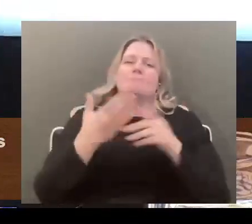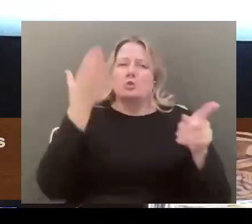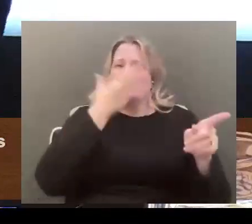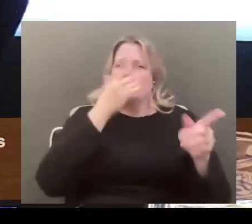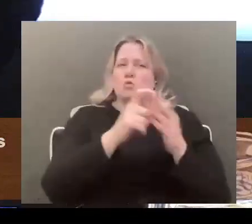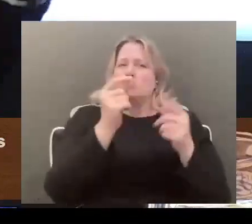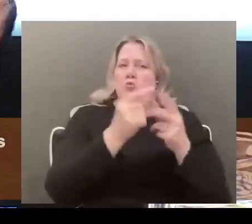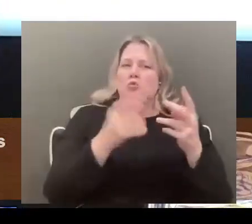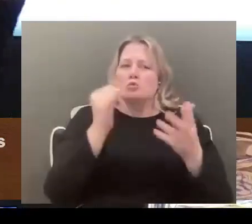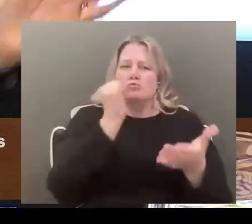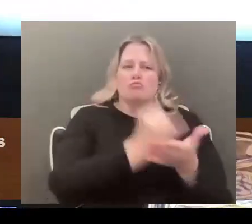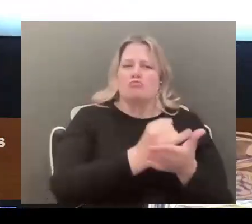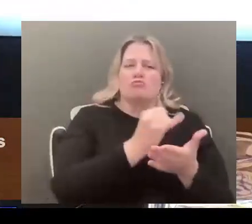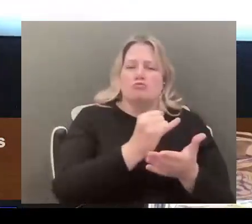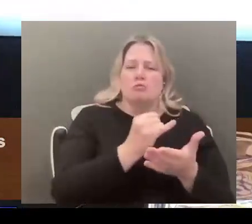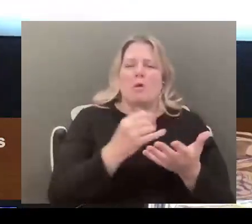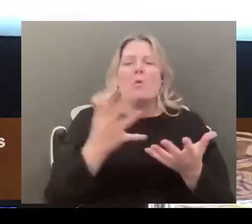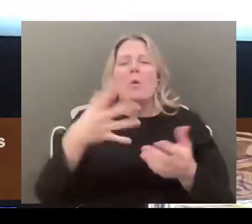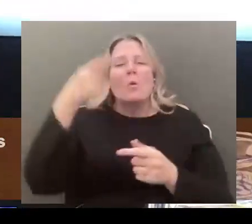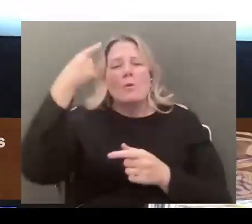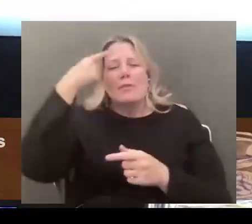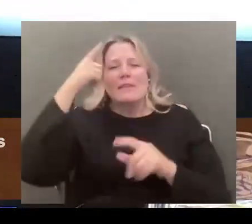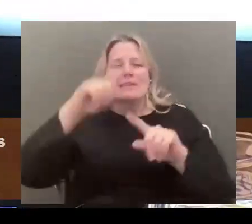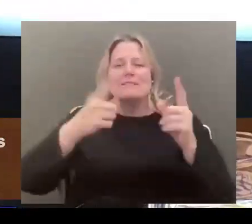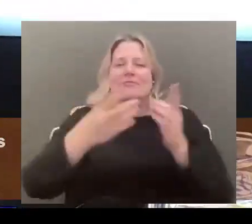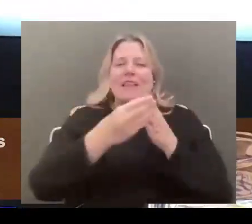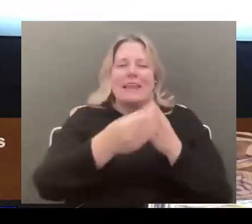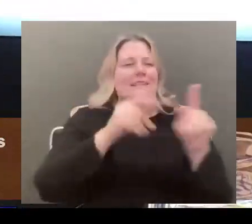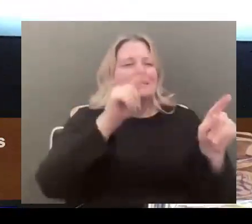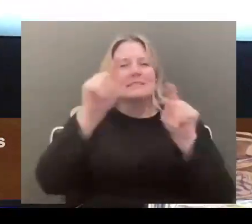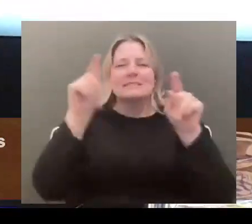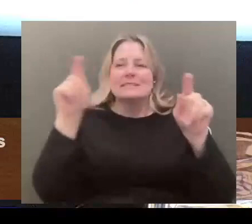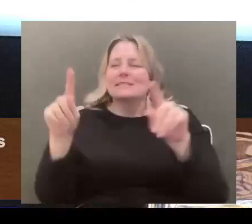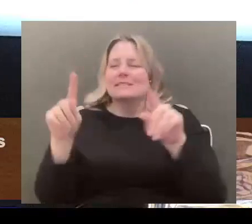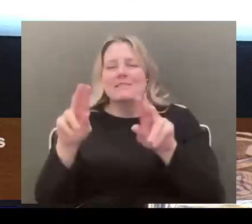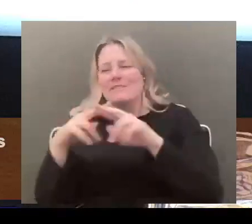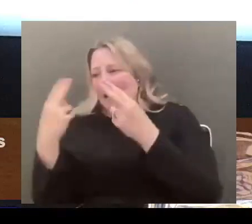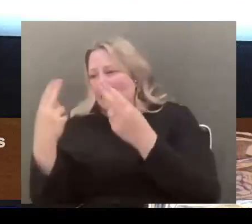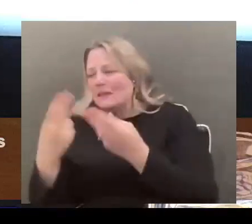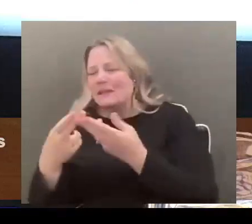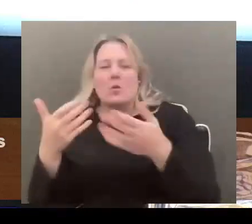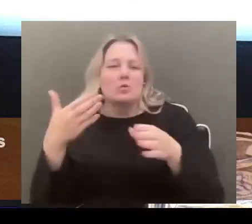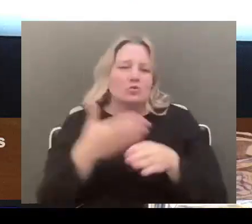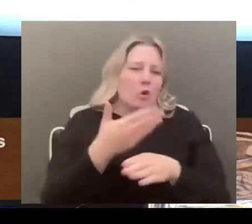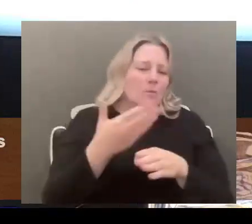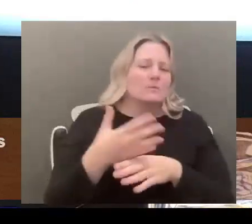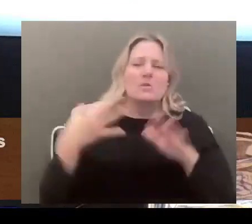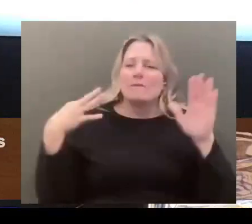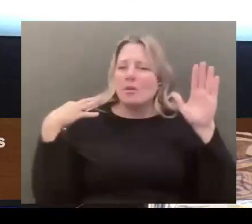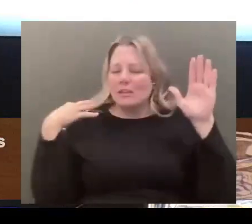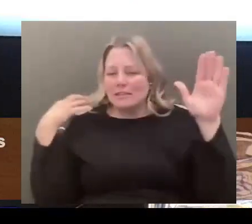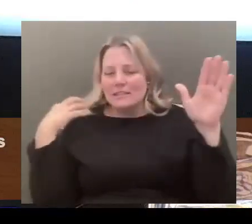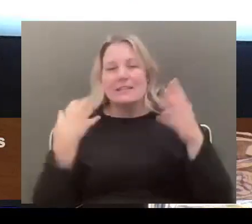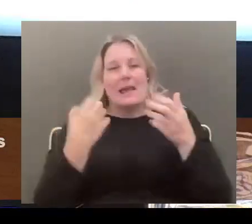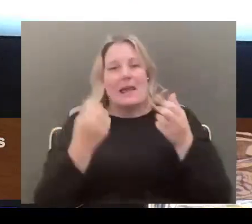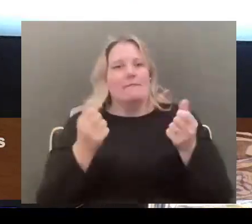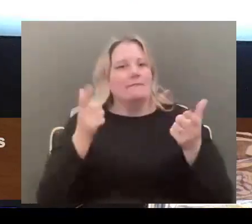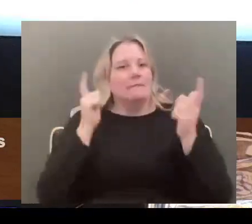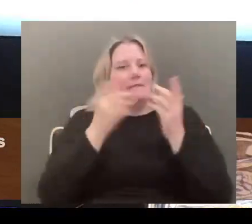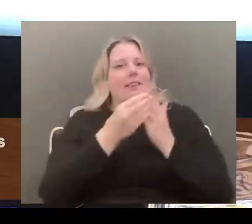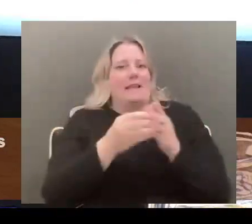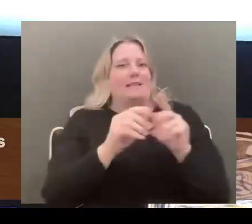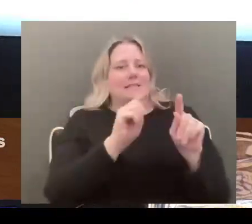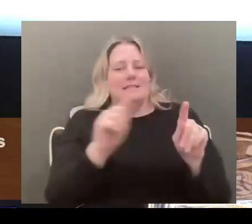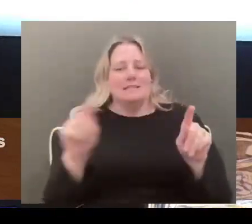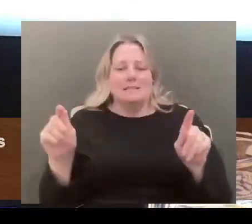example. Or we can all think of leaders and families and in paid jobs and in volunteer organisations. I